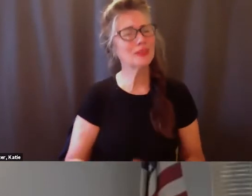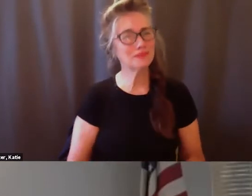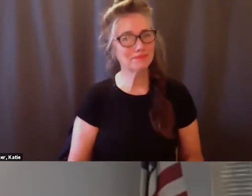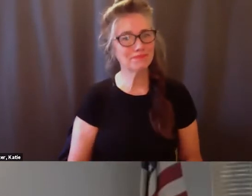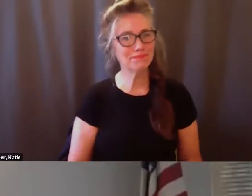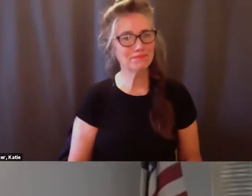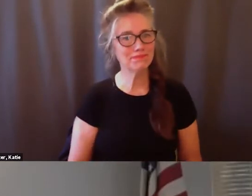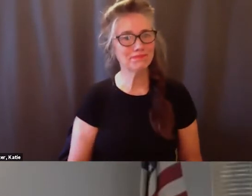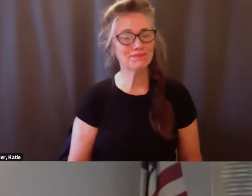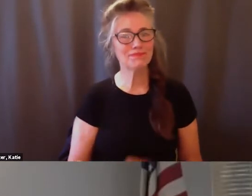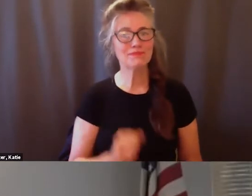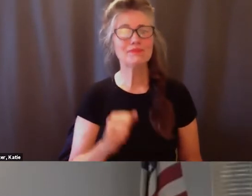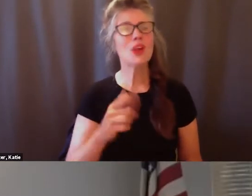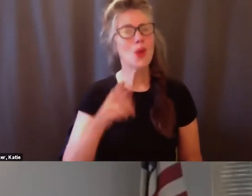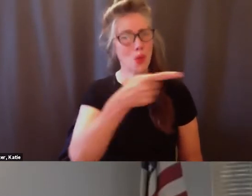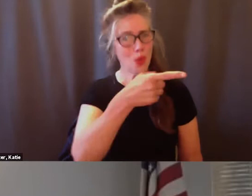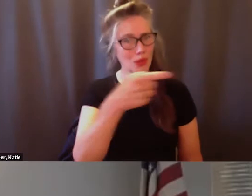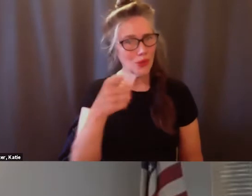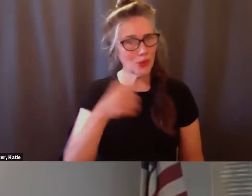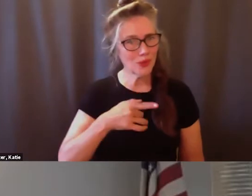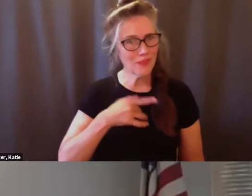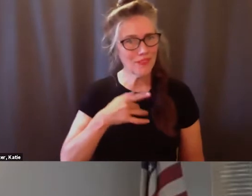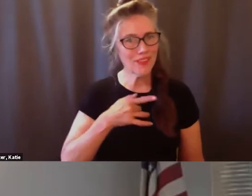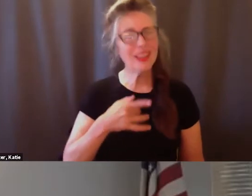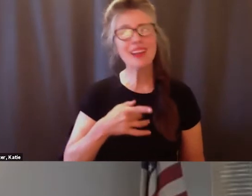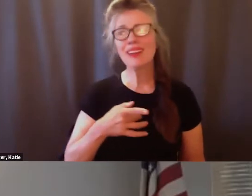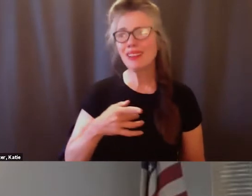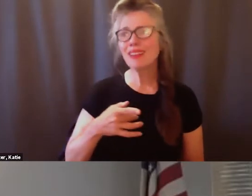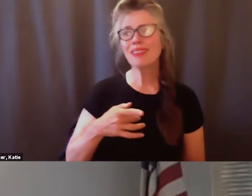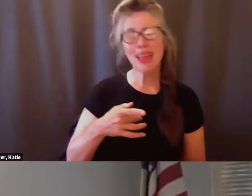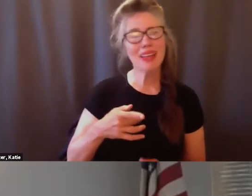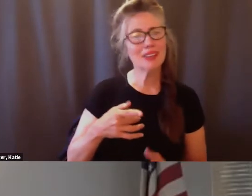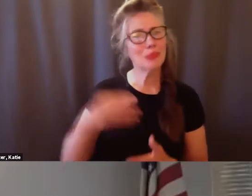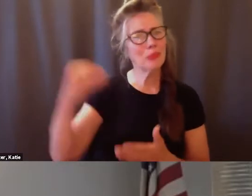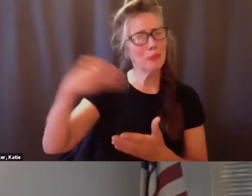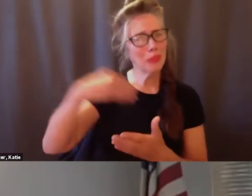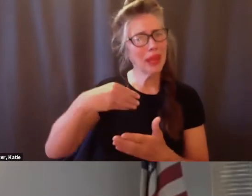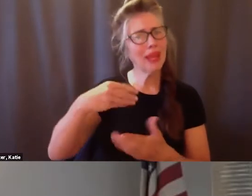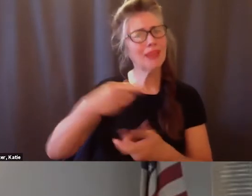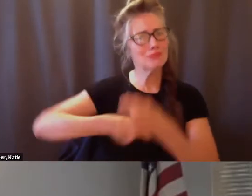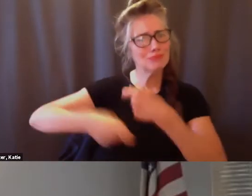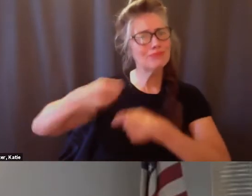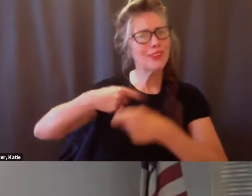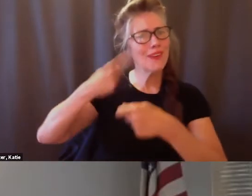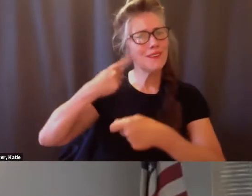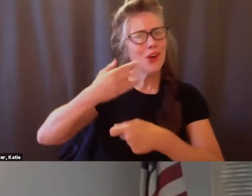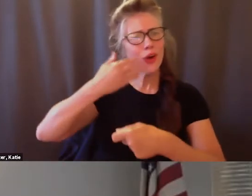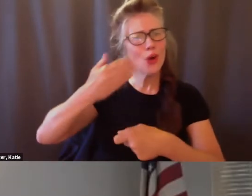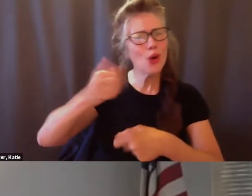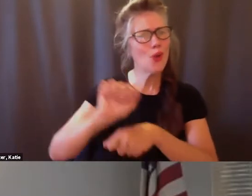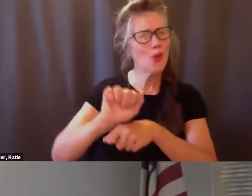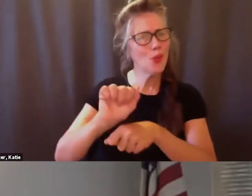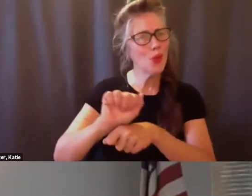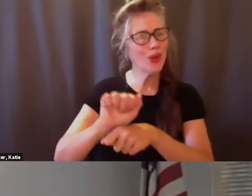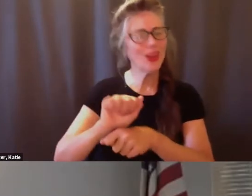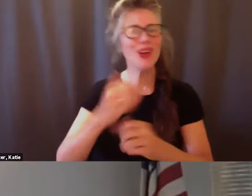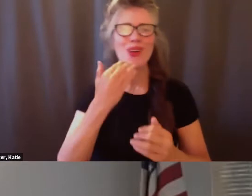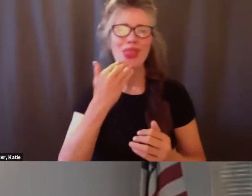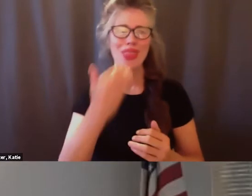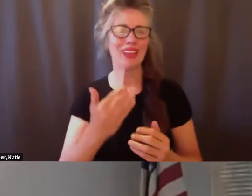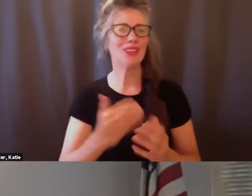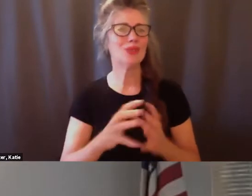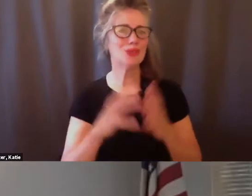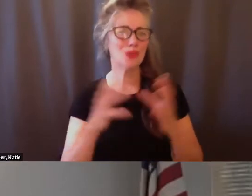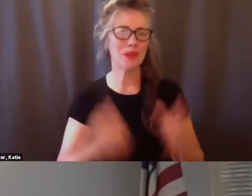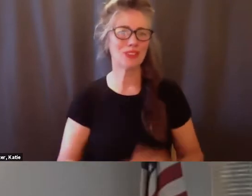them to, feel like they're getting also compensation in return for that. So thank you so much to